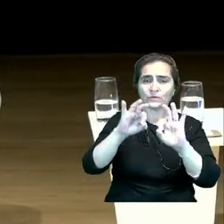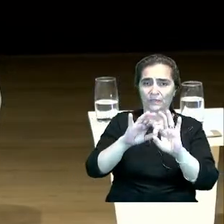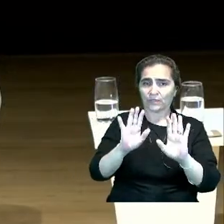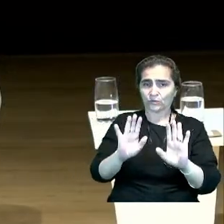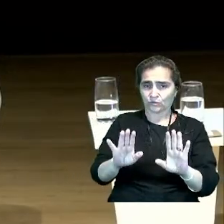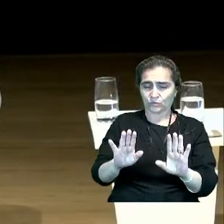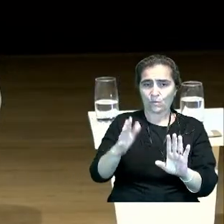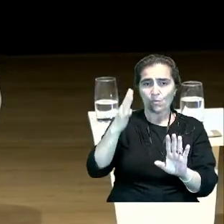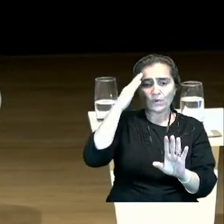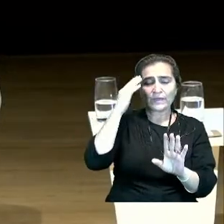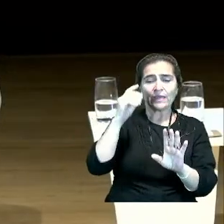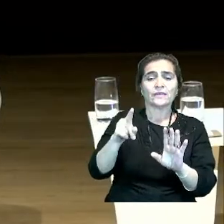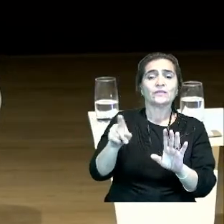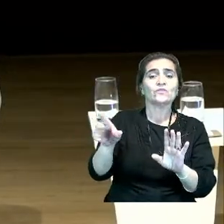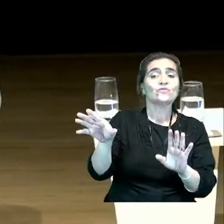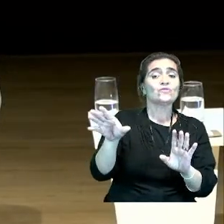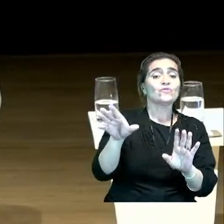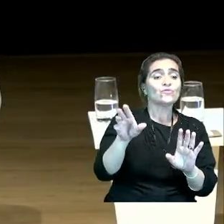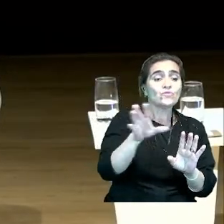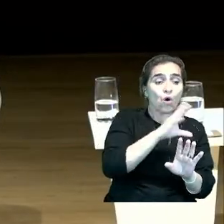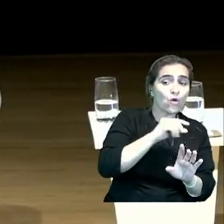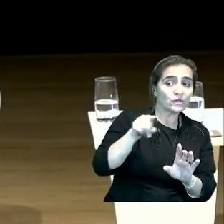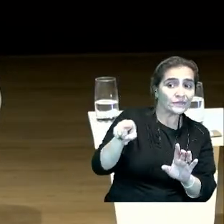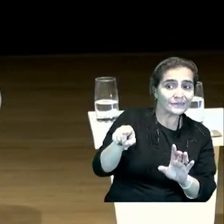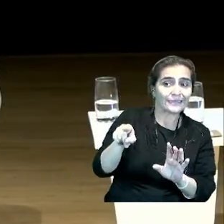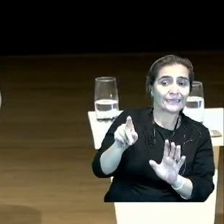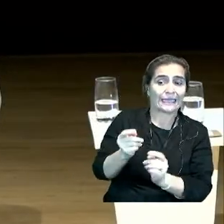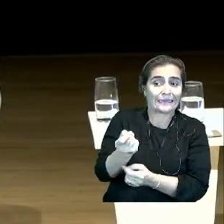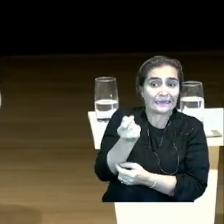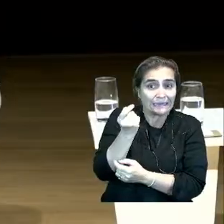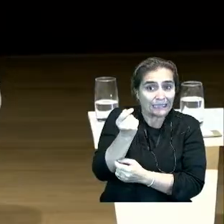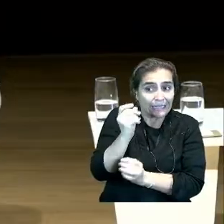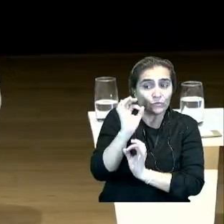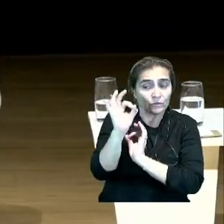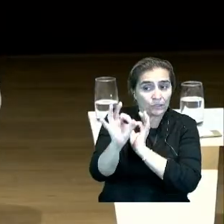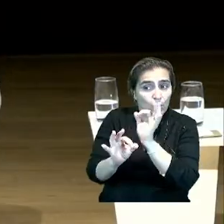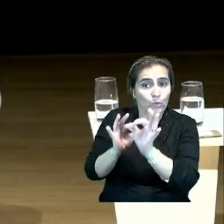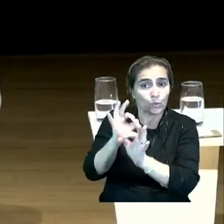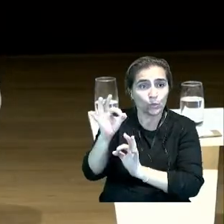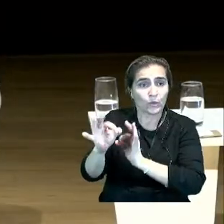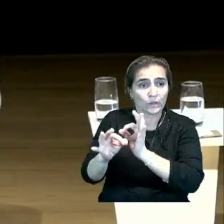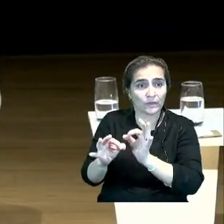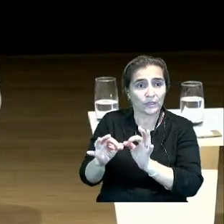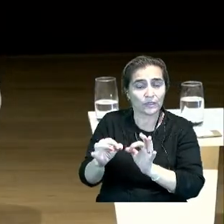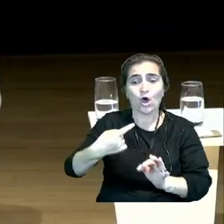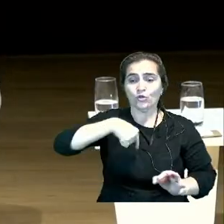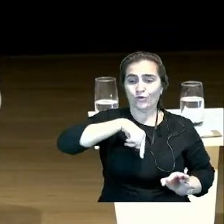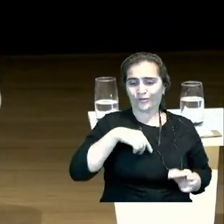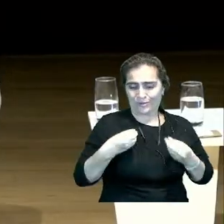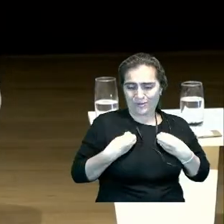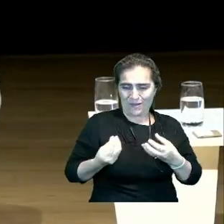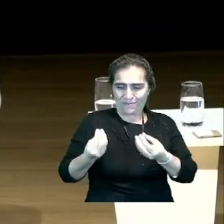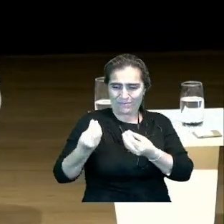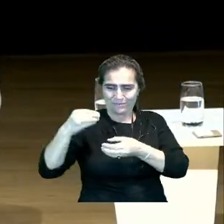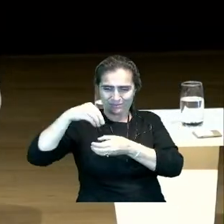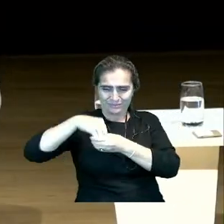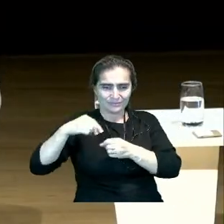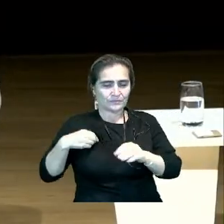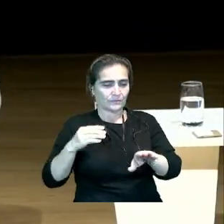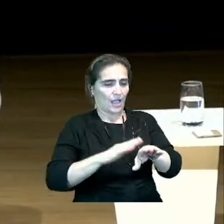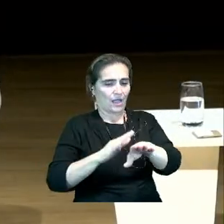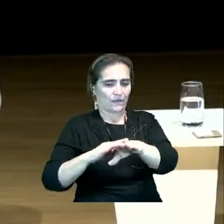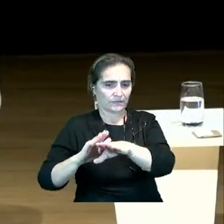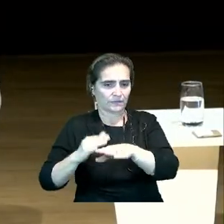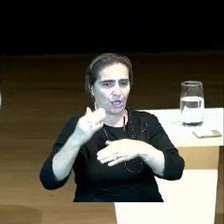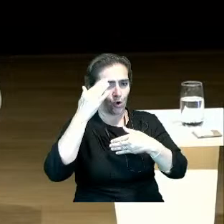natural areas that they're visiting, human geography is also as fragile as the other ecosystems. So we try to build awareness about this. We